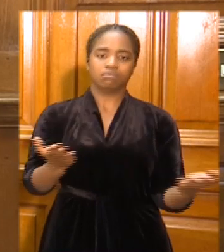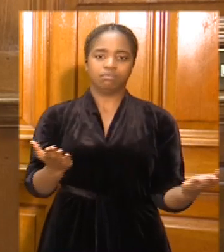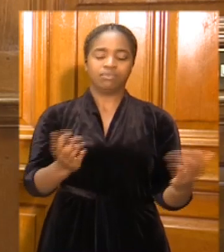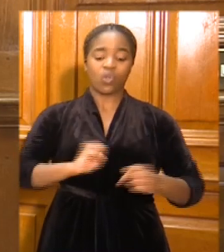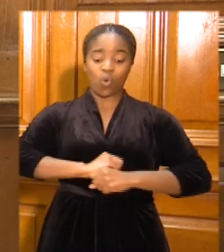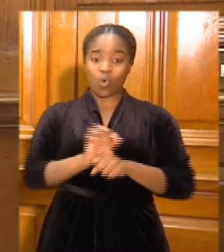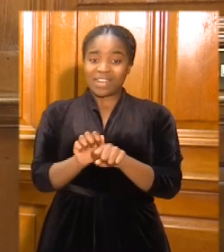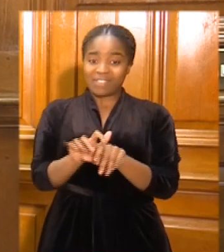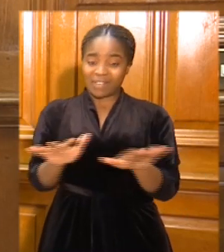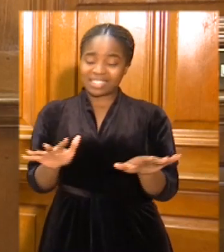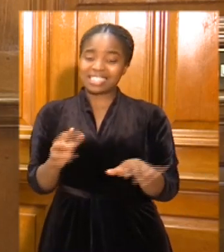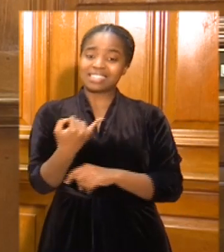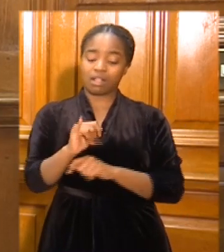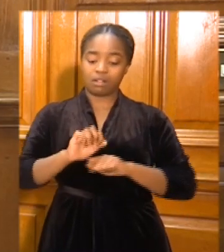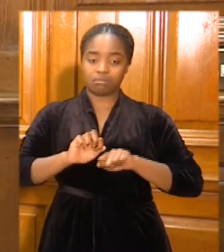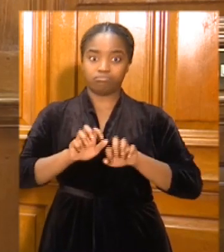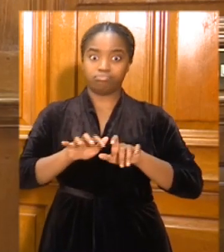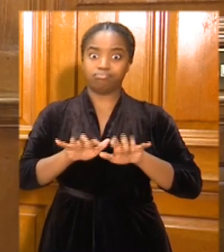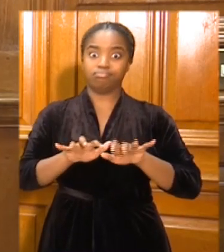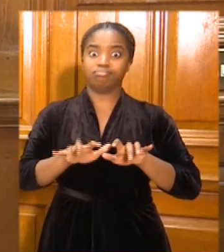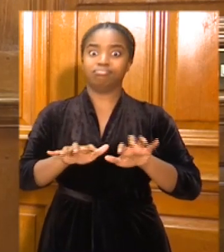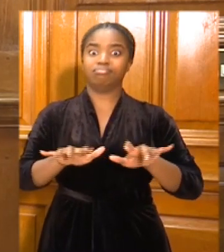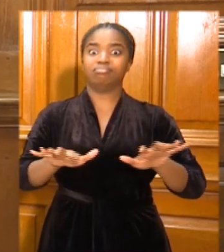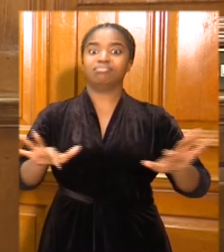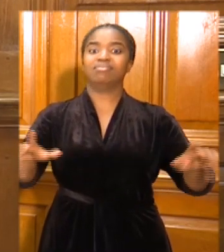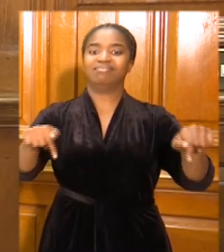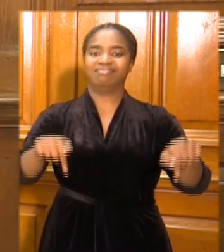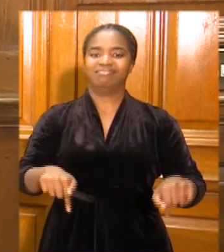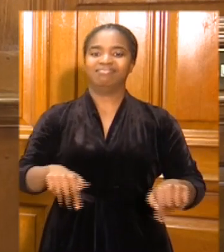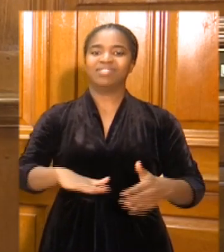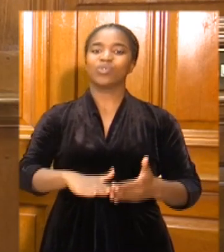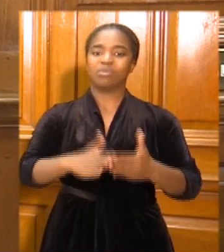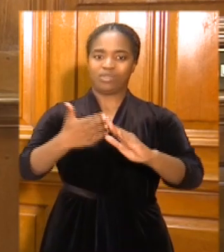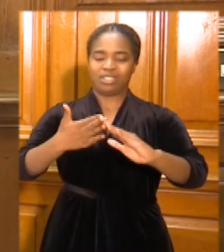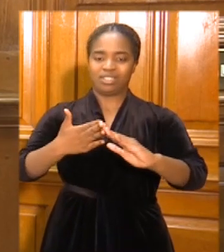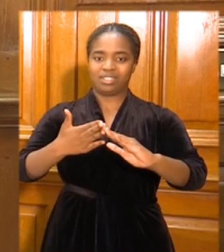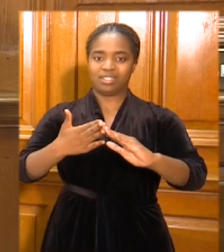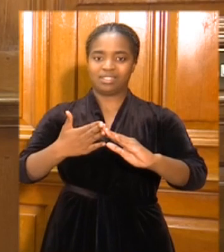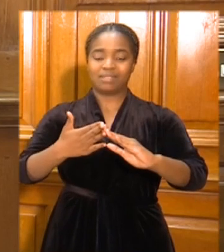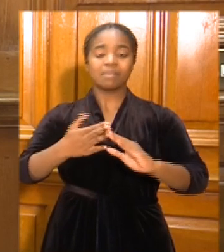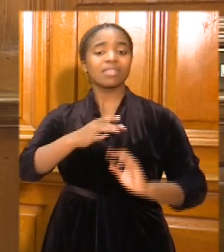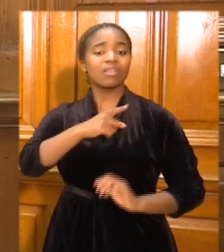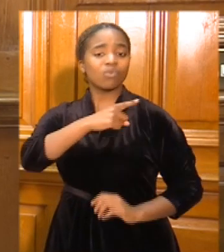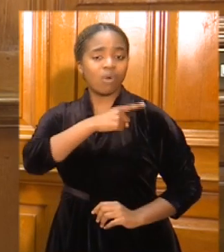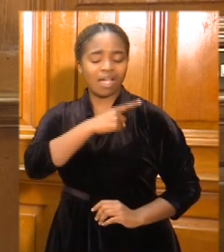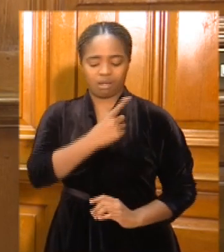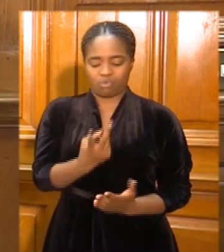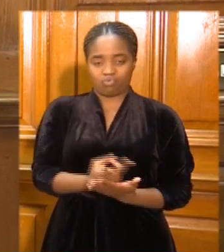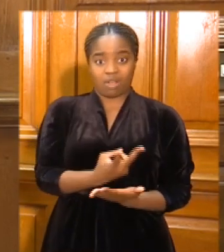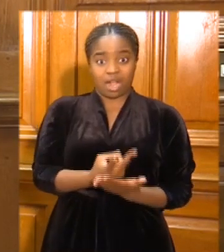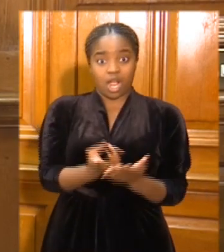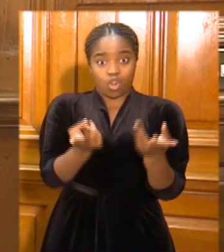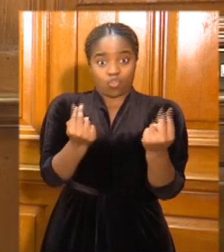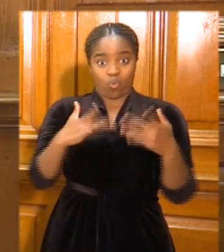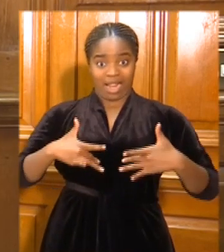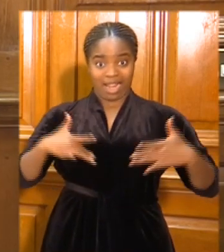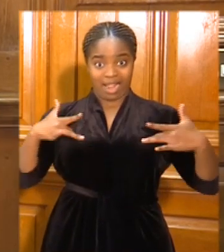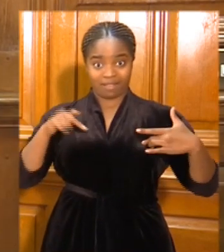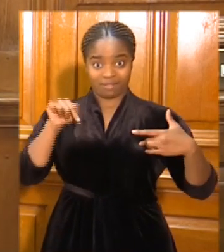continue to spread in our population. This means that we must get used to living with